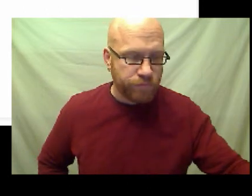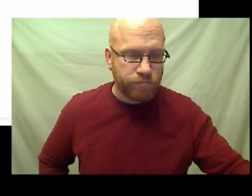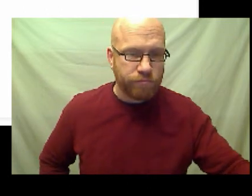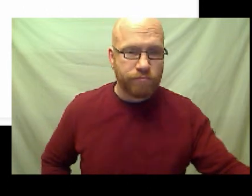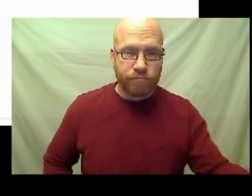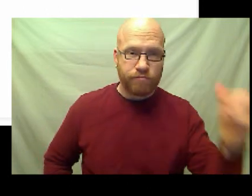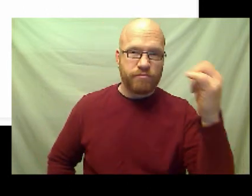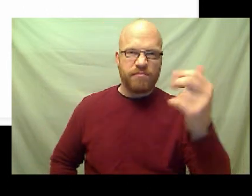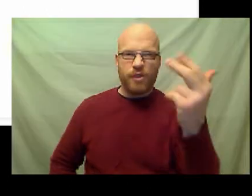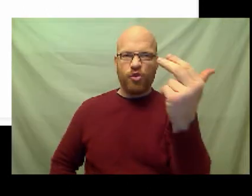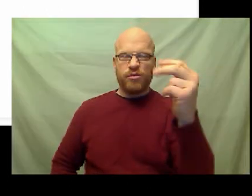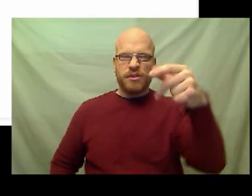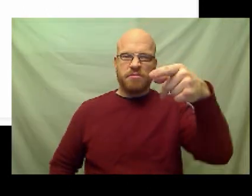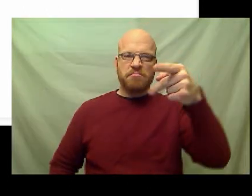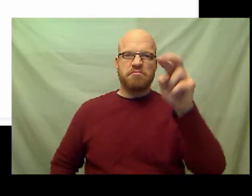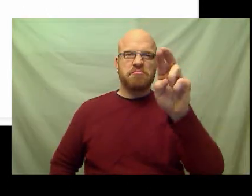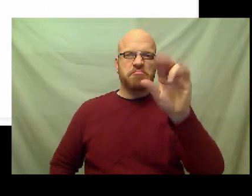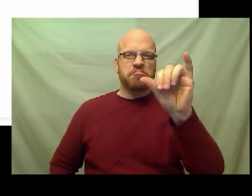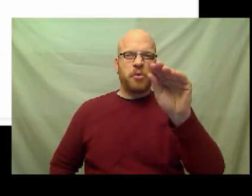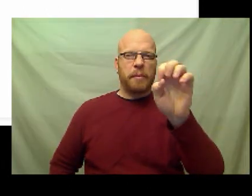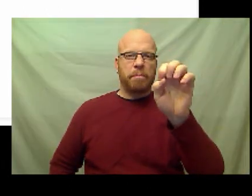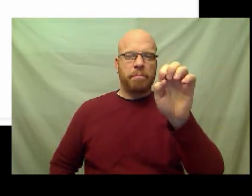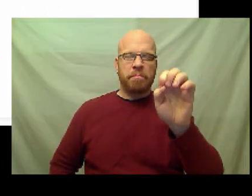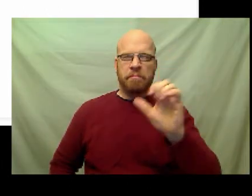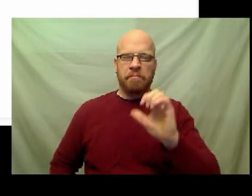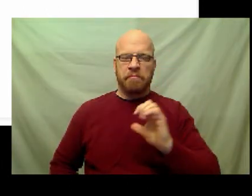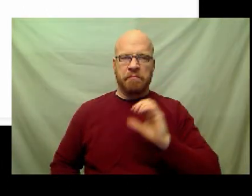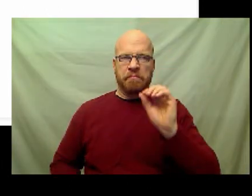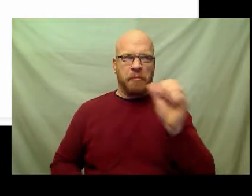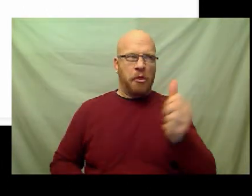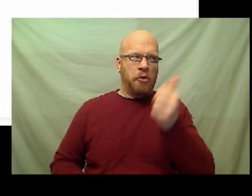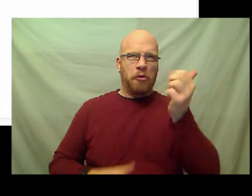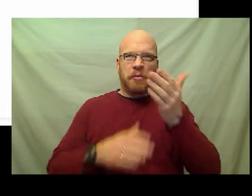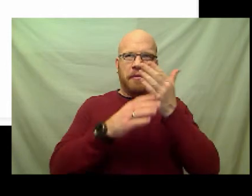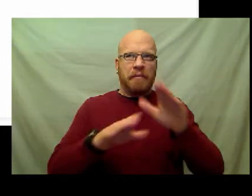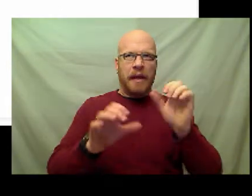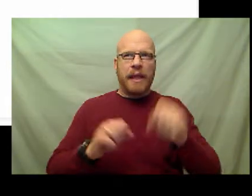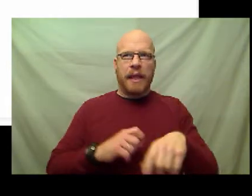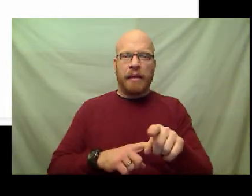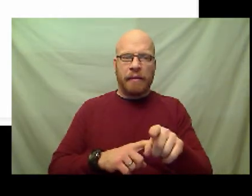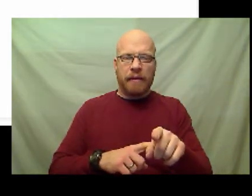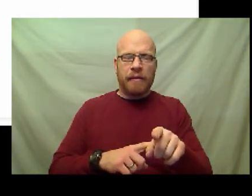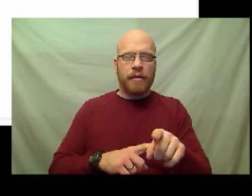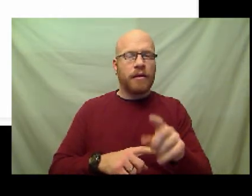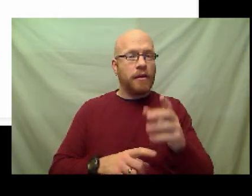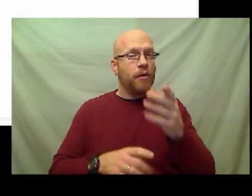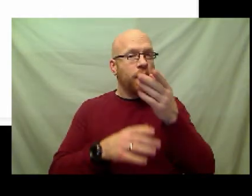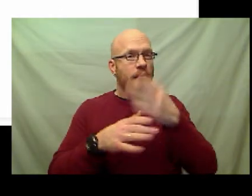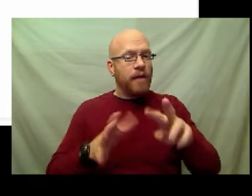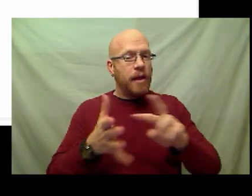Okay, so 13 is prime. Nothing else can divide 13 but itself or 1.